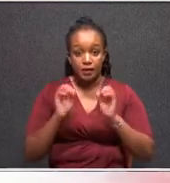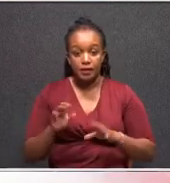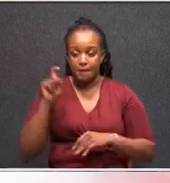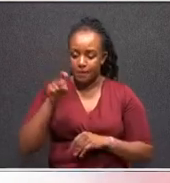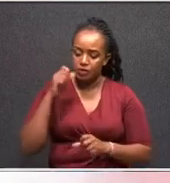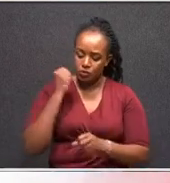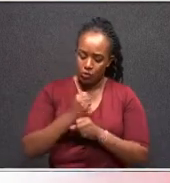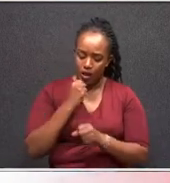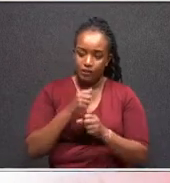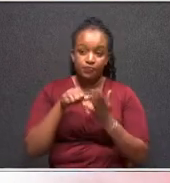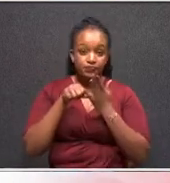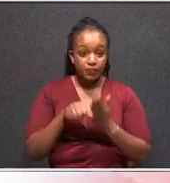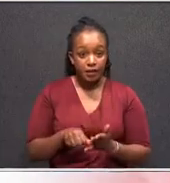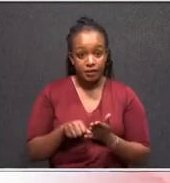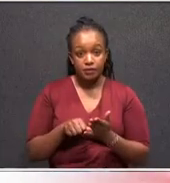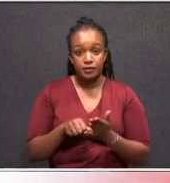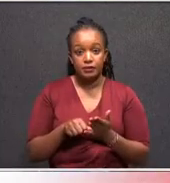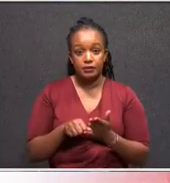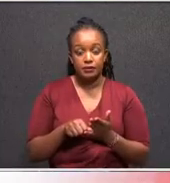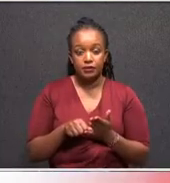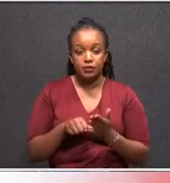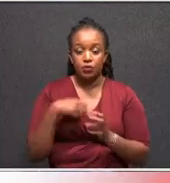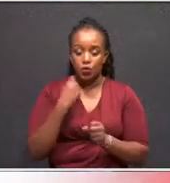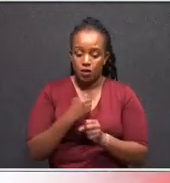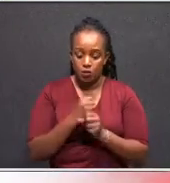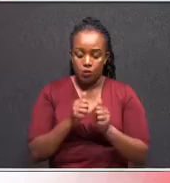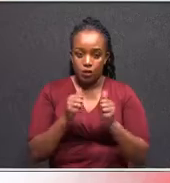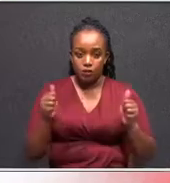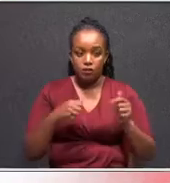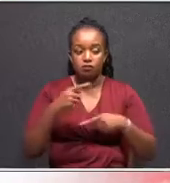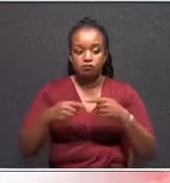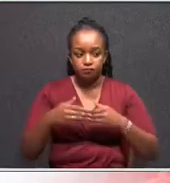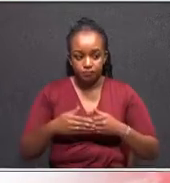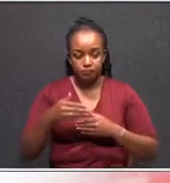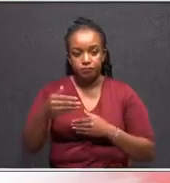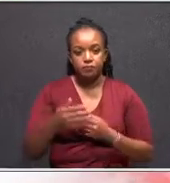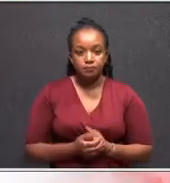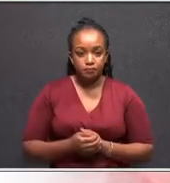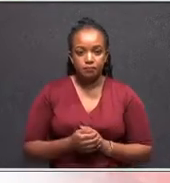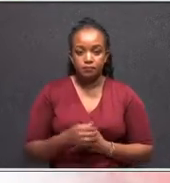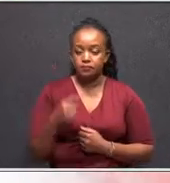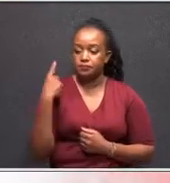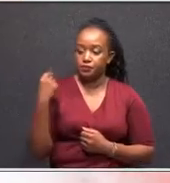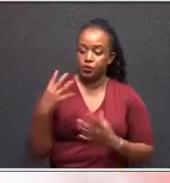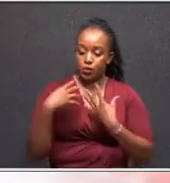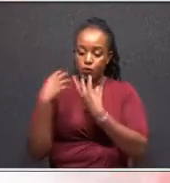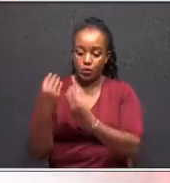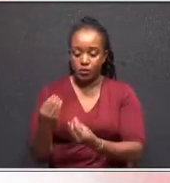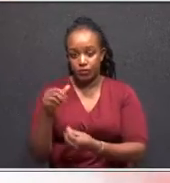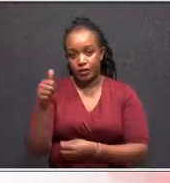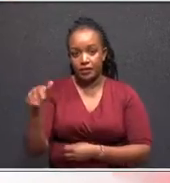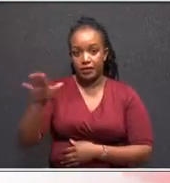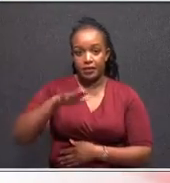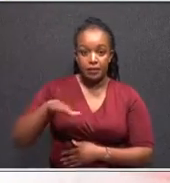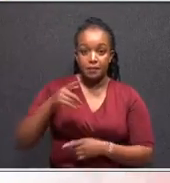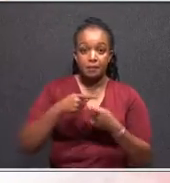tujitahidi, tujikase kufanya kazi na tuendelee kusonga mbele. Sisi tulikuwa tumezoea supermarket ile ya Bungoma Khetias. Lakini